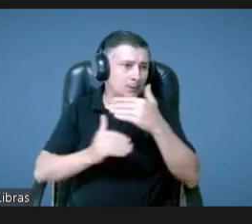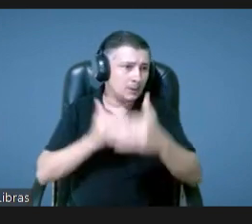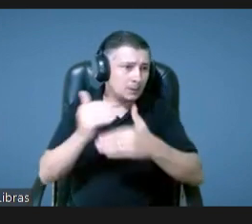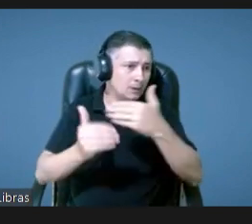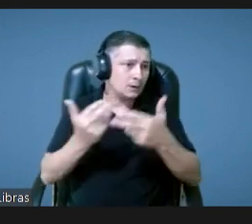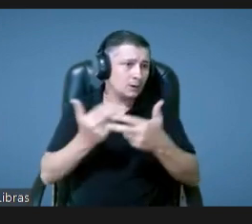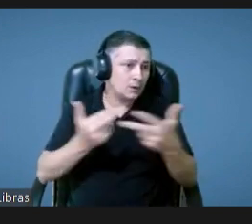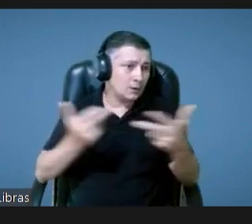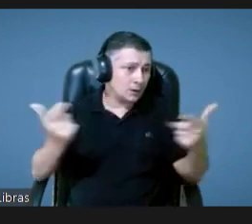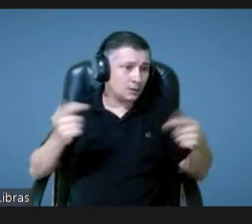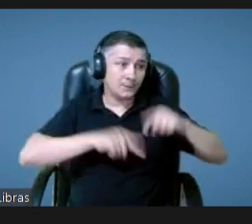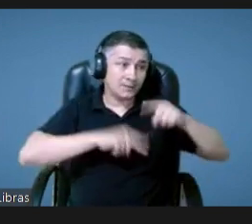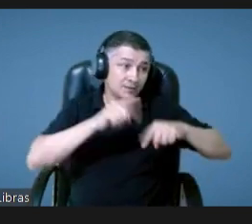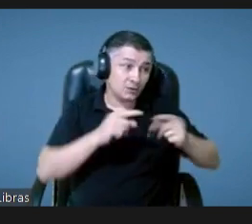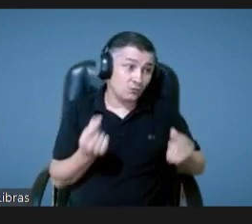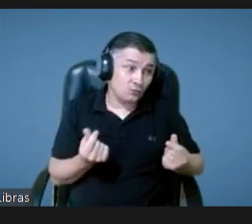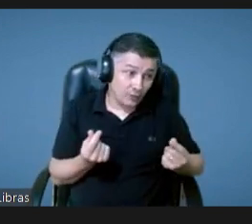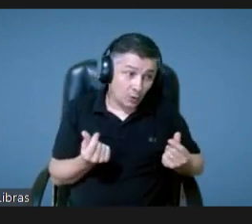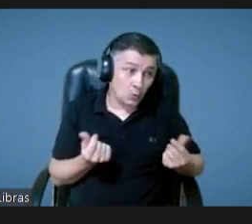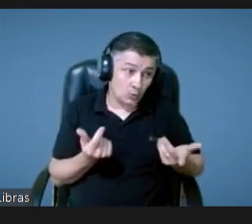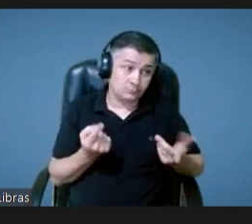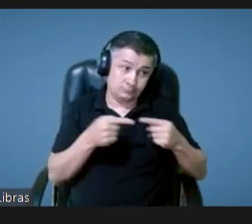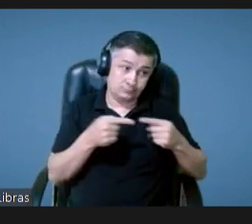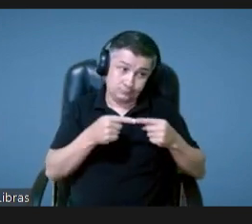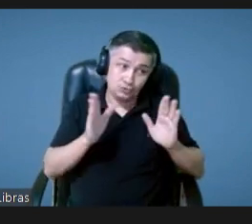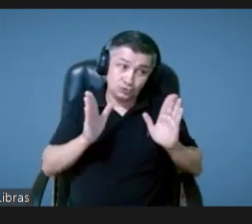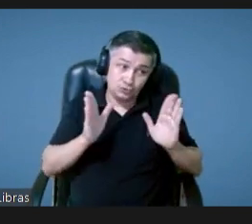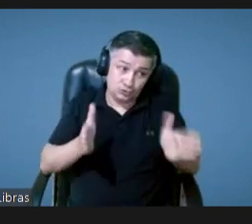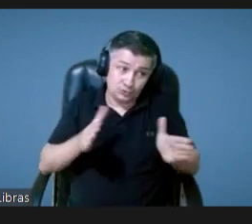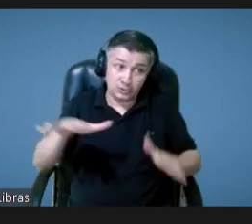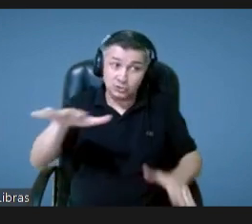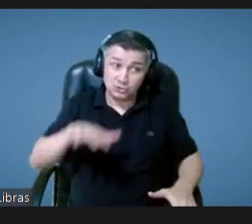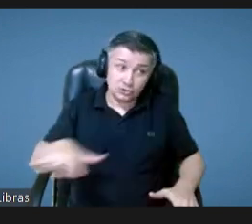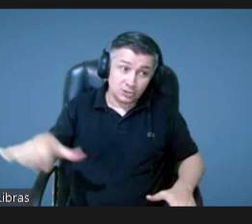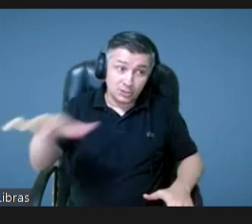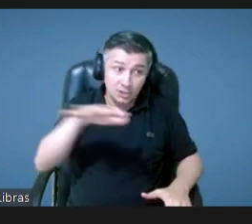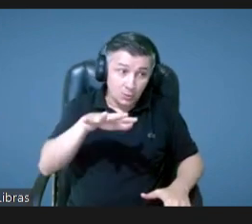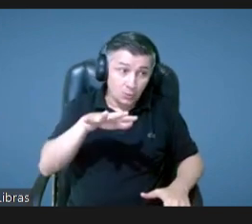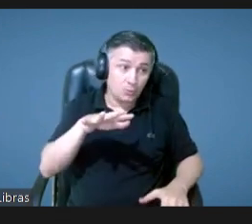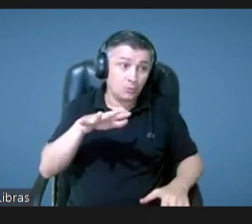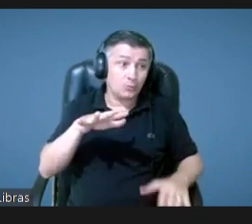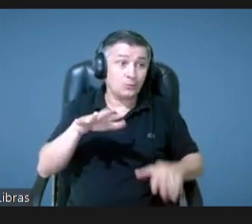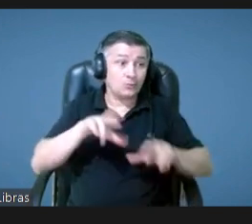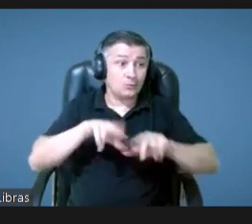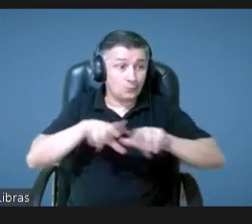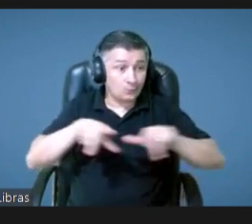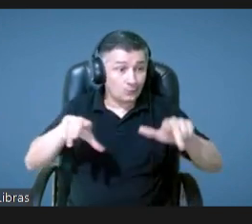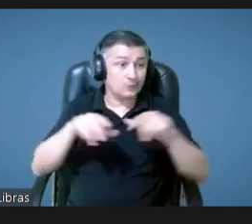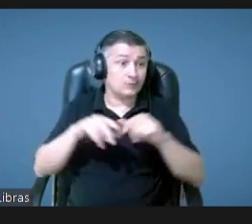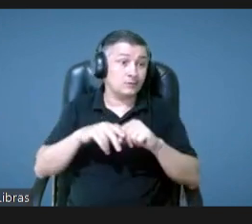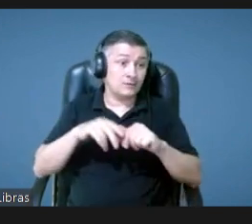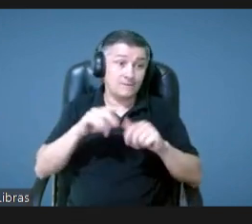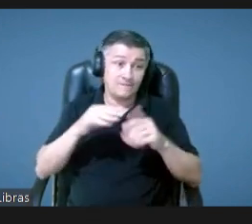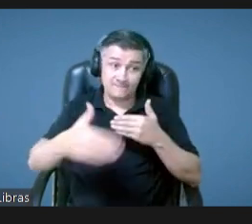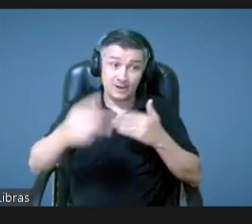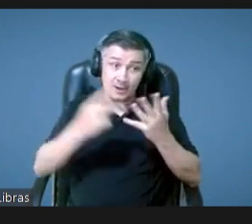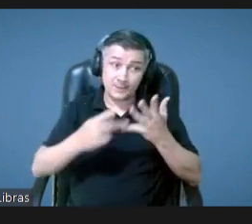be extra cautious now in relation to prices. So we